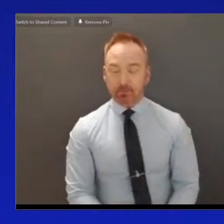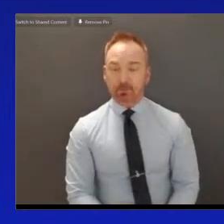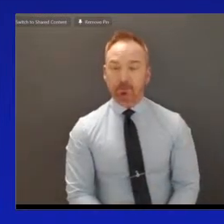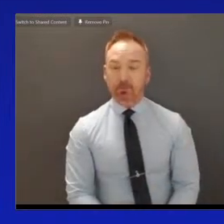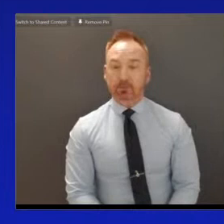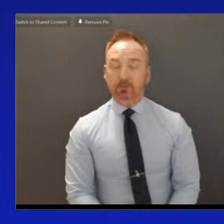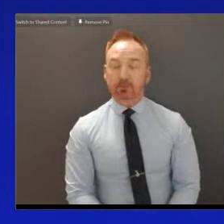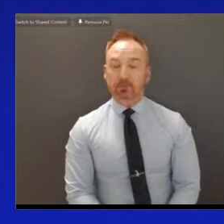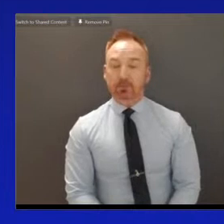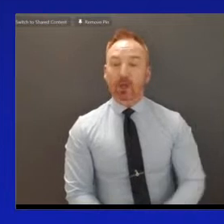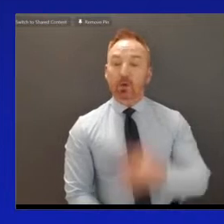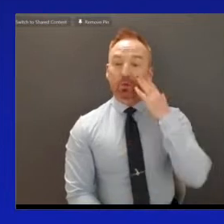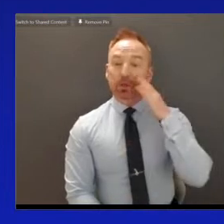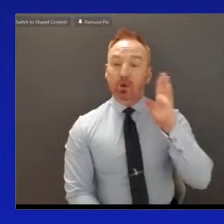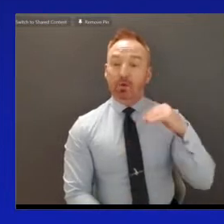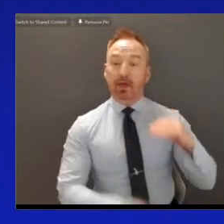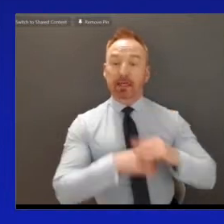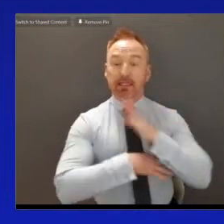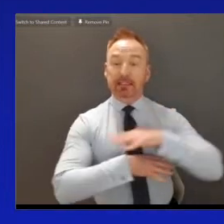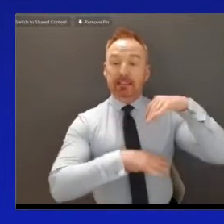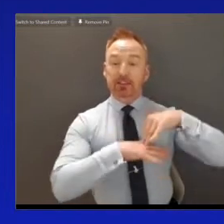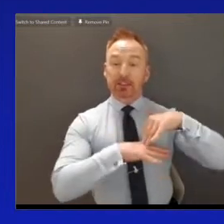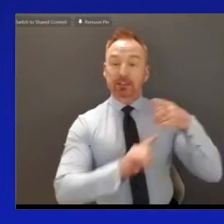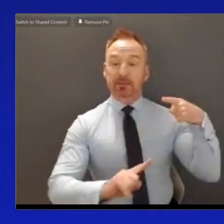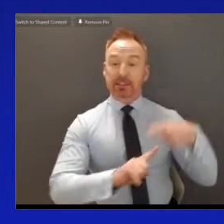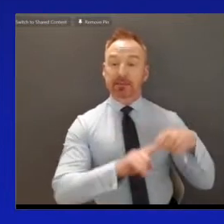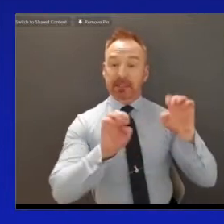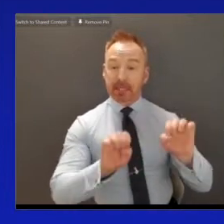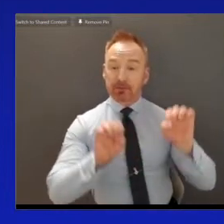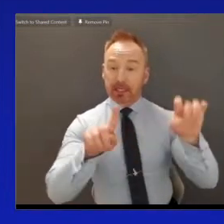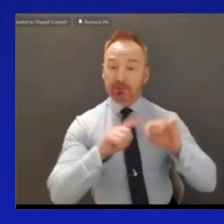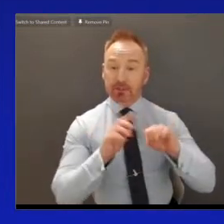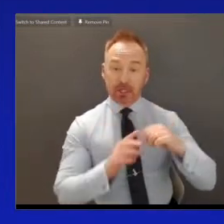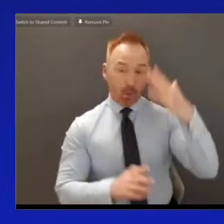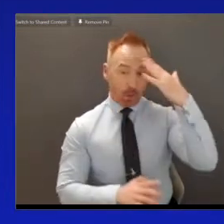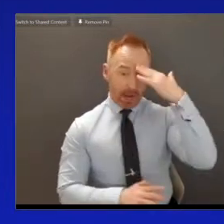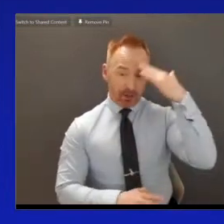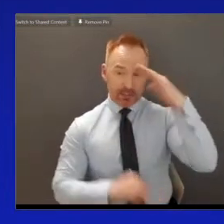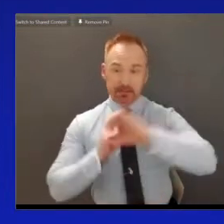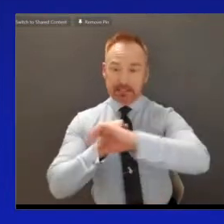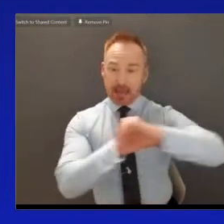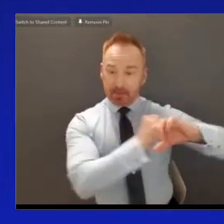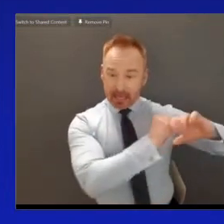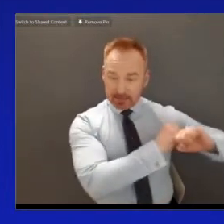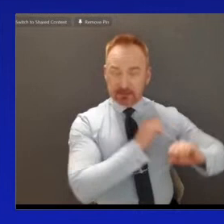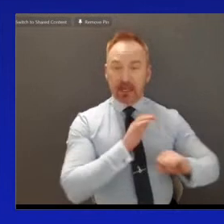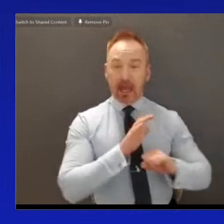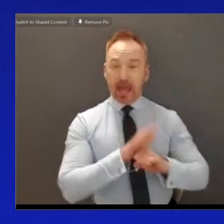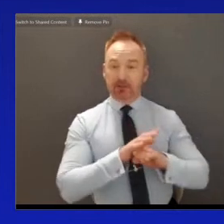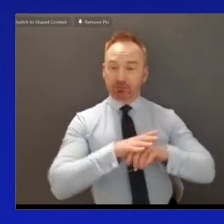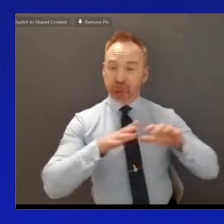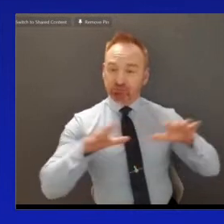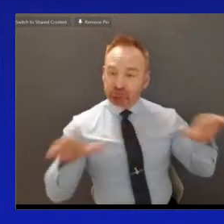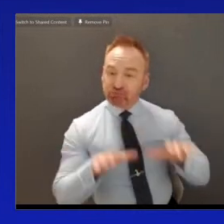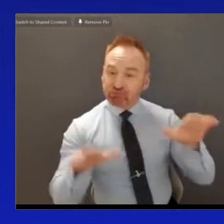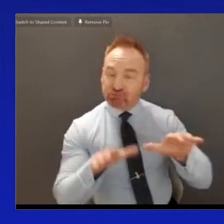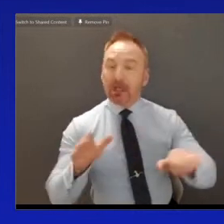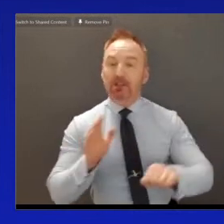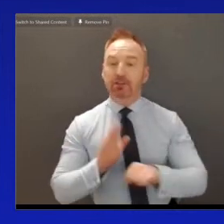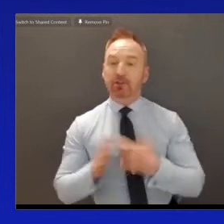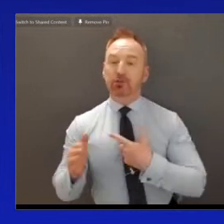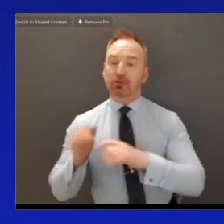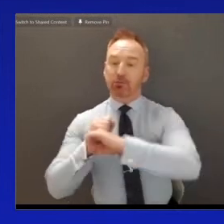also are Indigenous specific education and awareness campaigns and work underway to promote the vaccine.